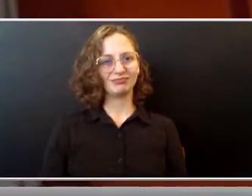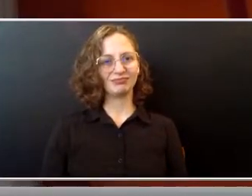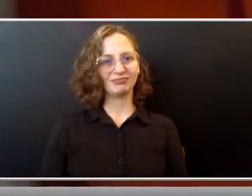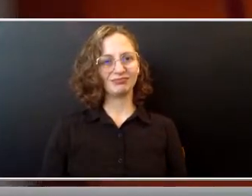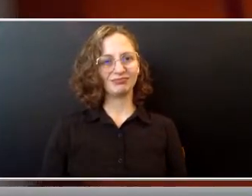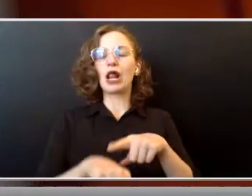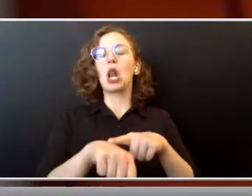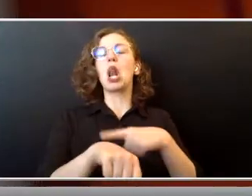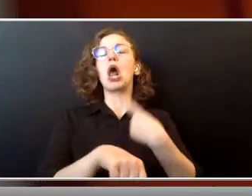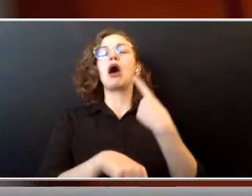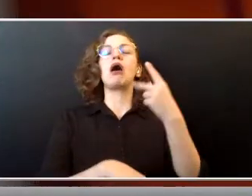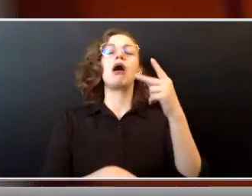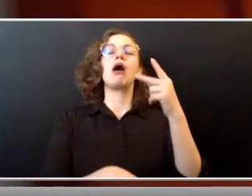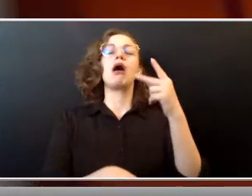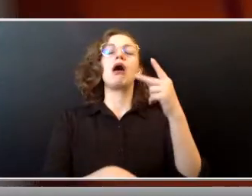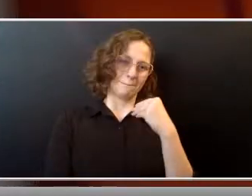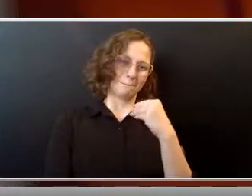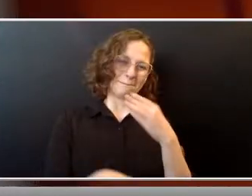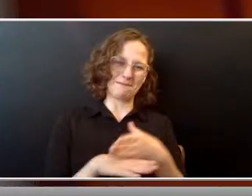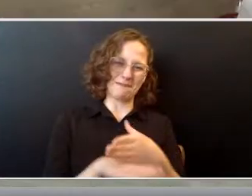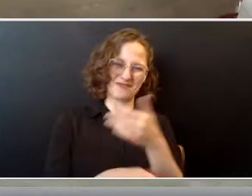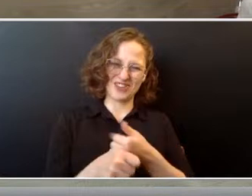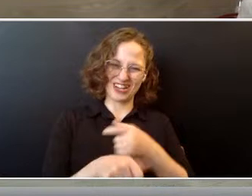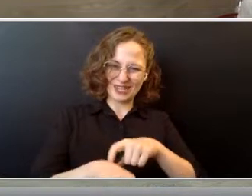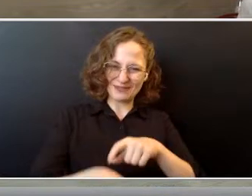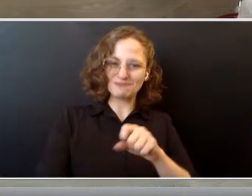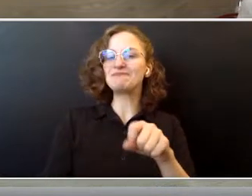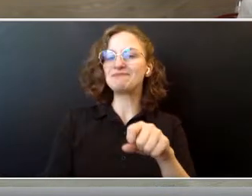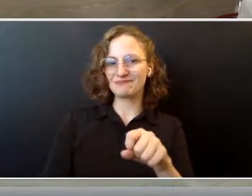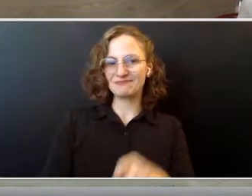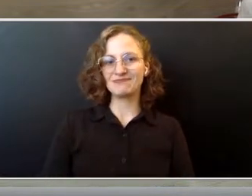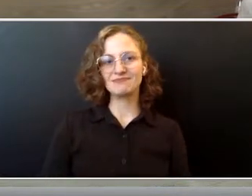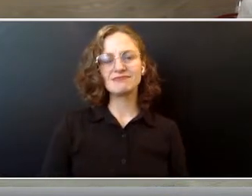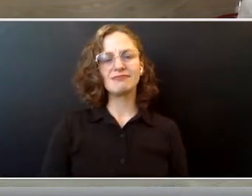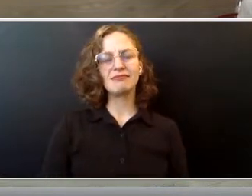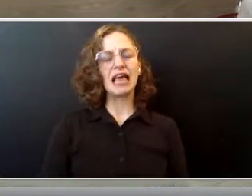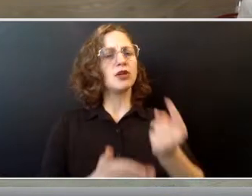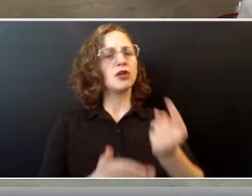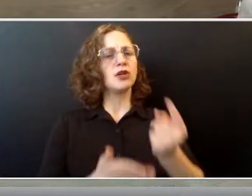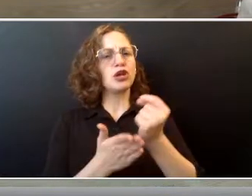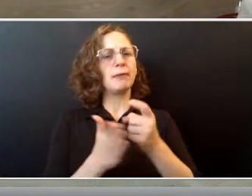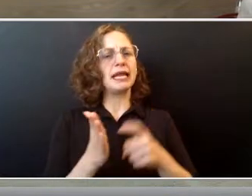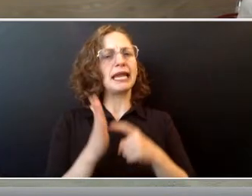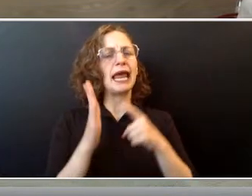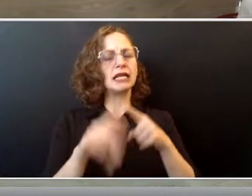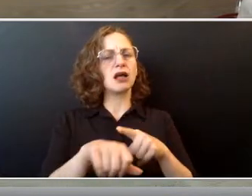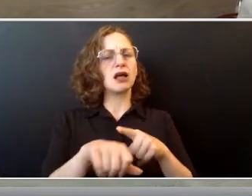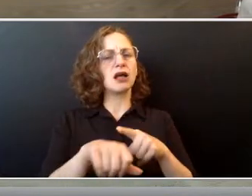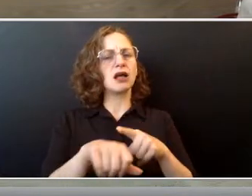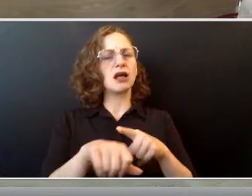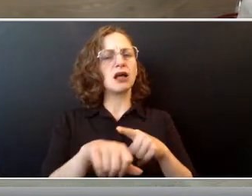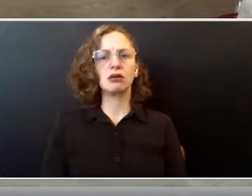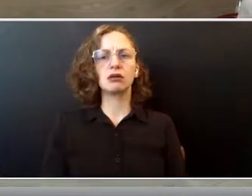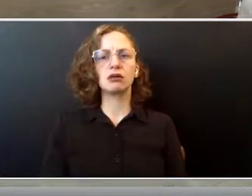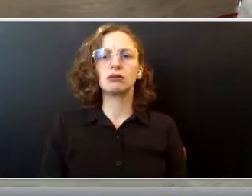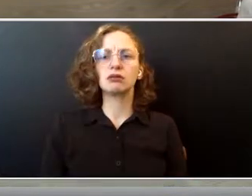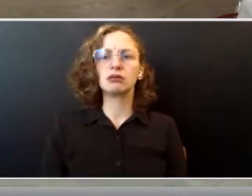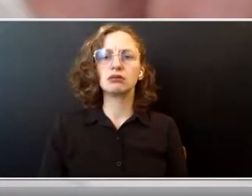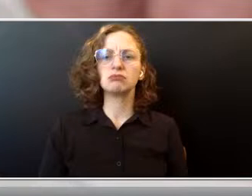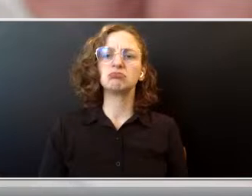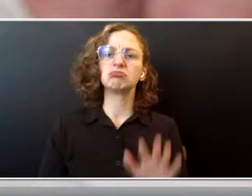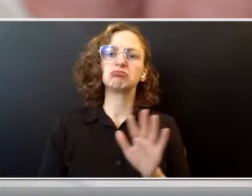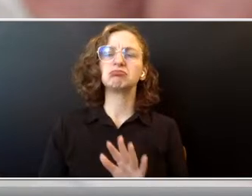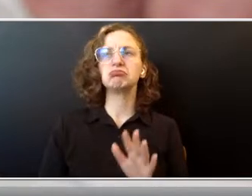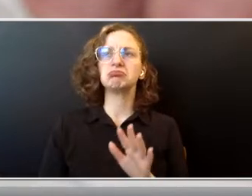Yeah. How long is each treatment? About 2.5 hours. 2